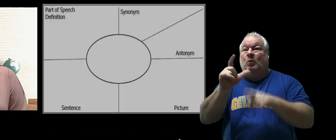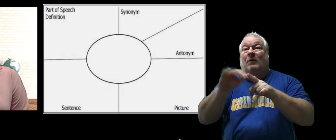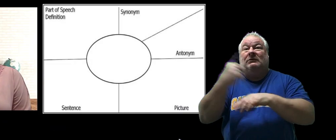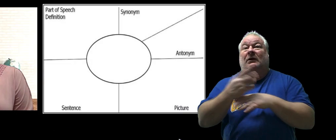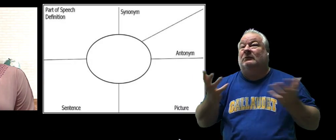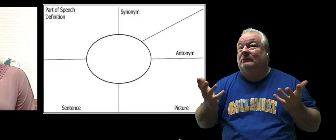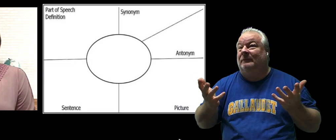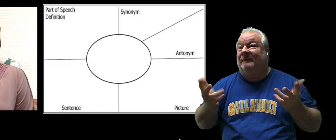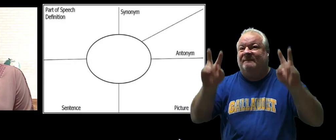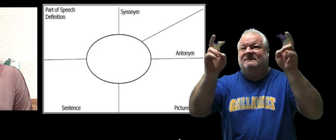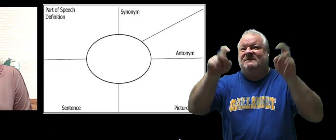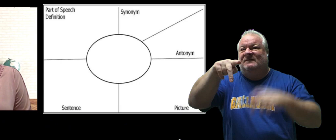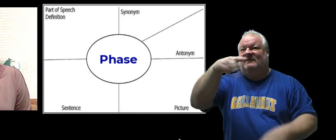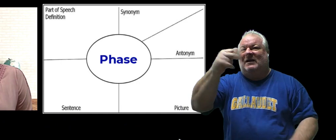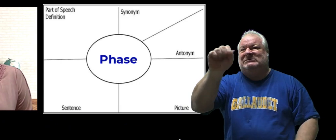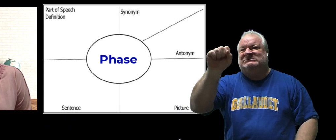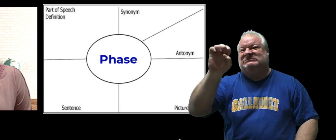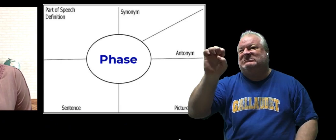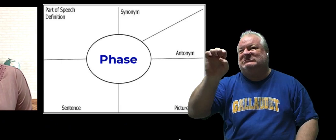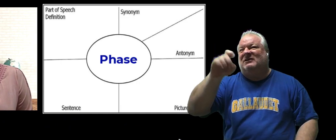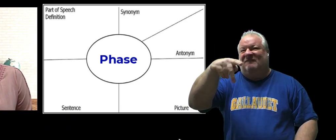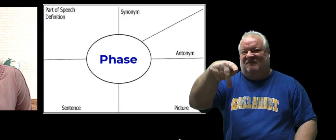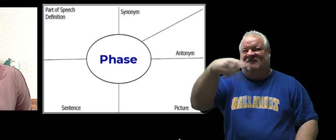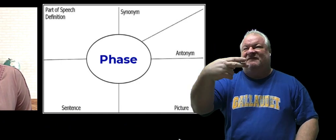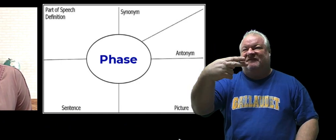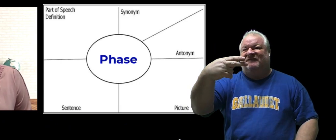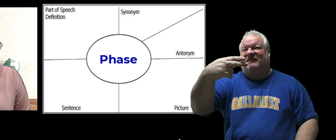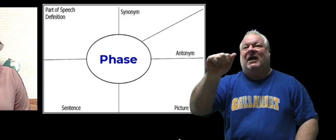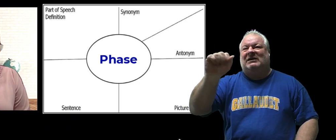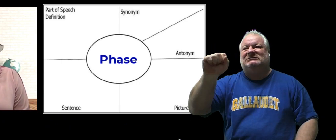Our word of the day, phase.